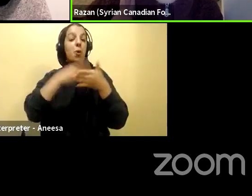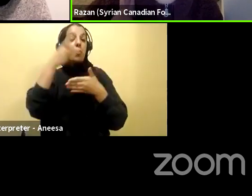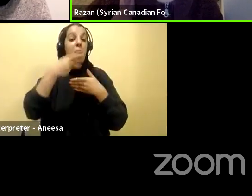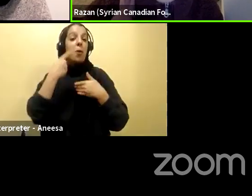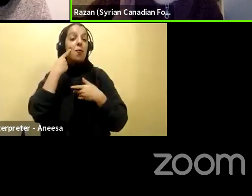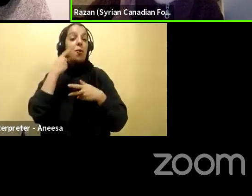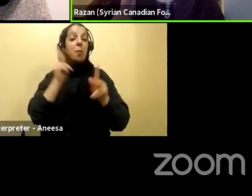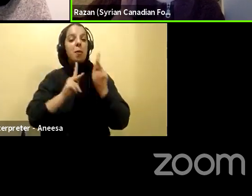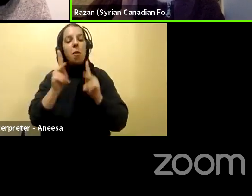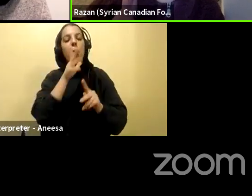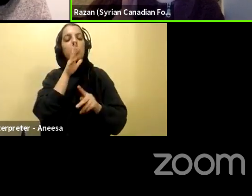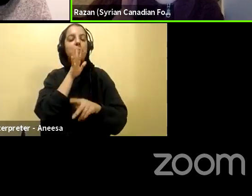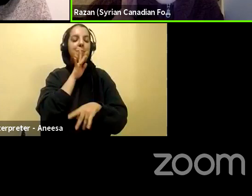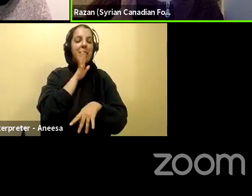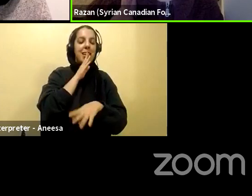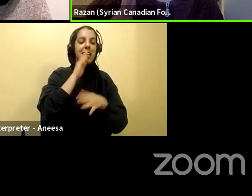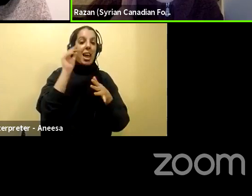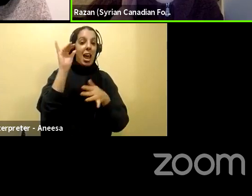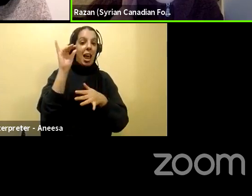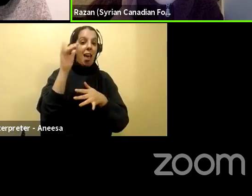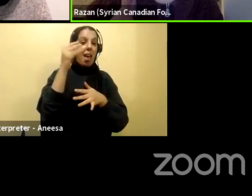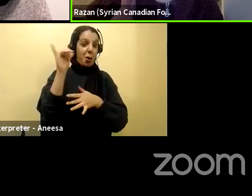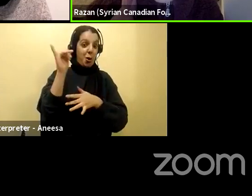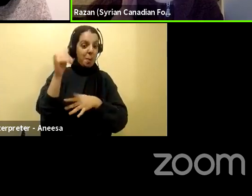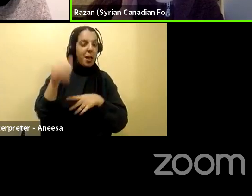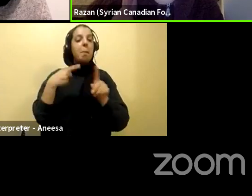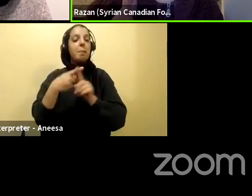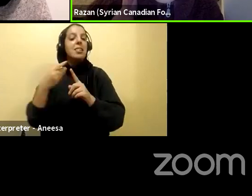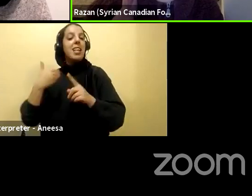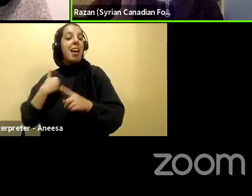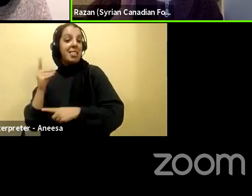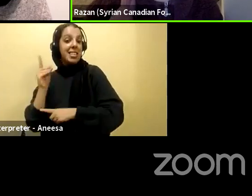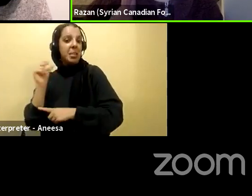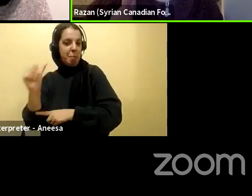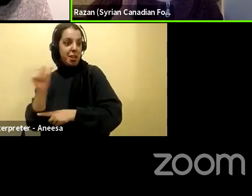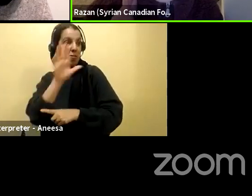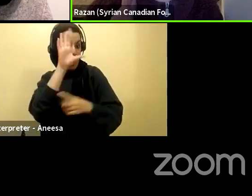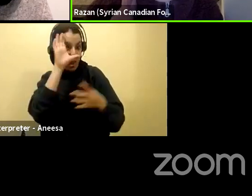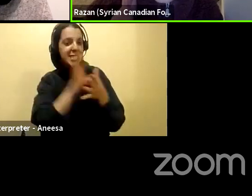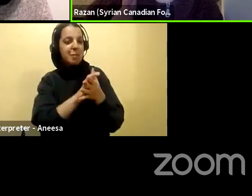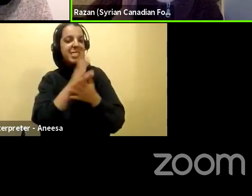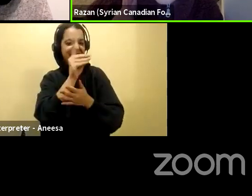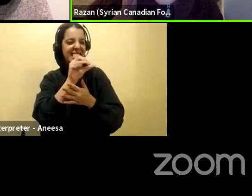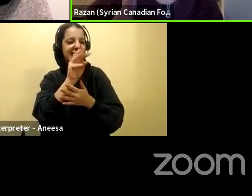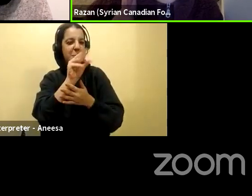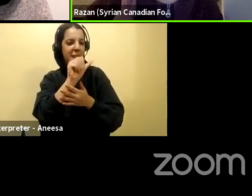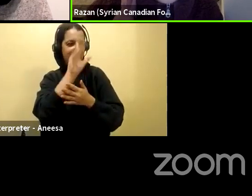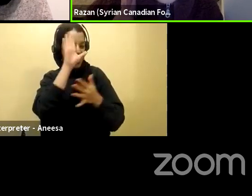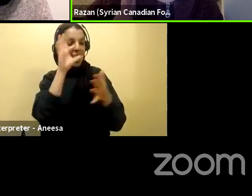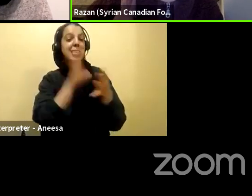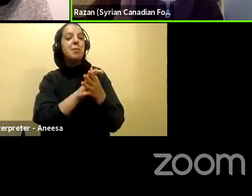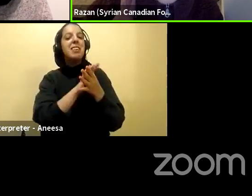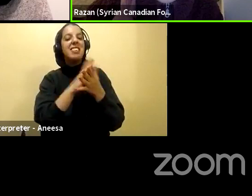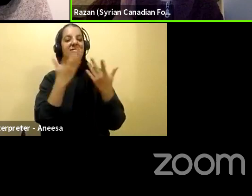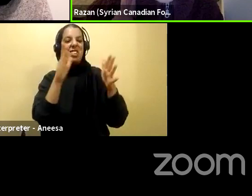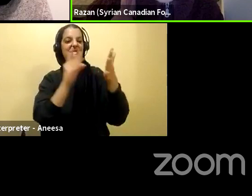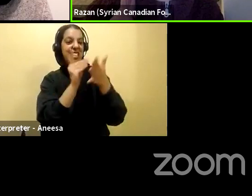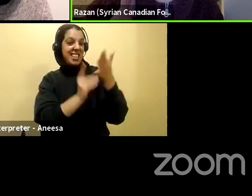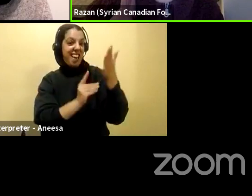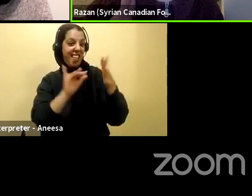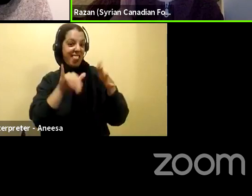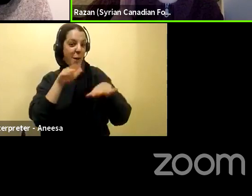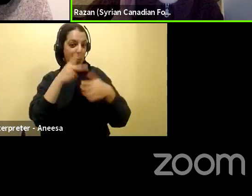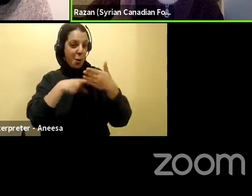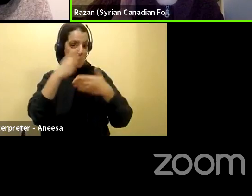Osama, designed. If you're interested in learning more about SCF, please visit us at SyrianCanadianFoundation.ca.